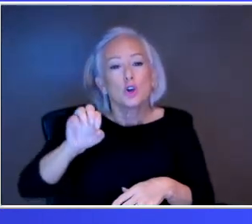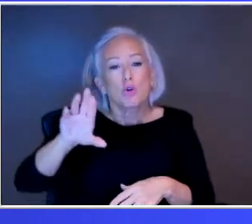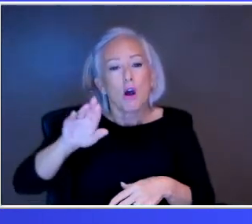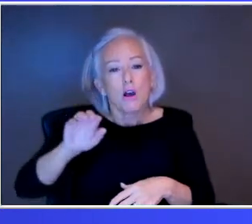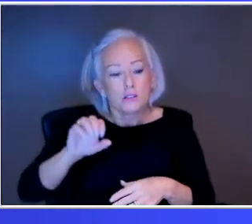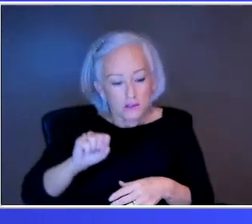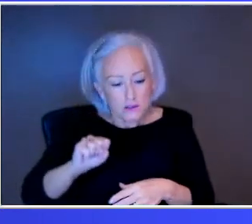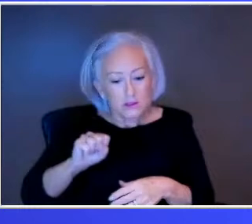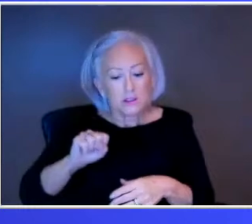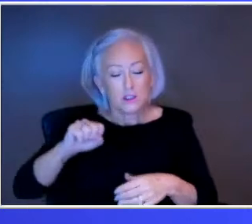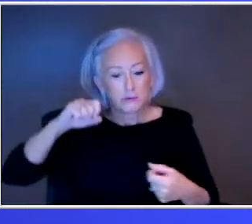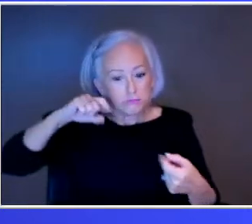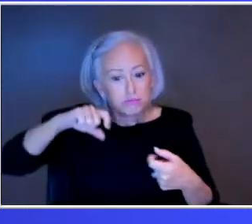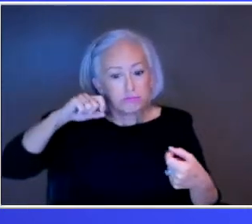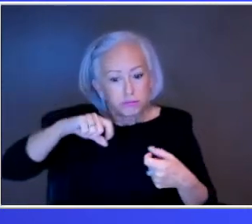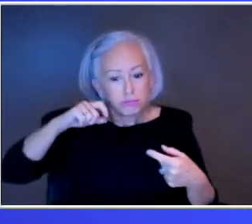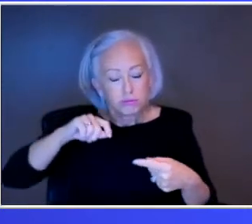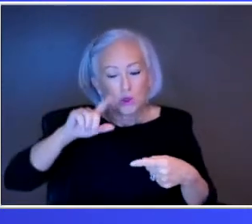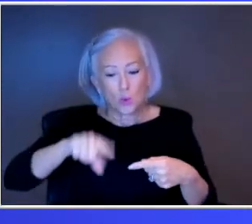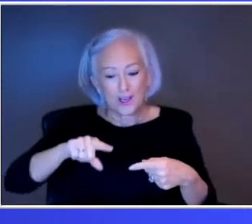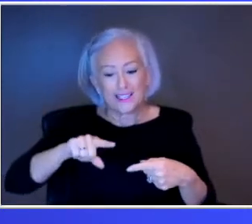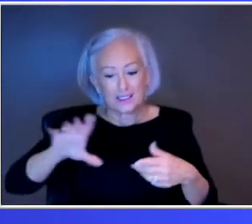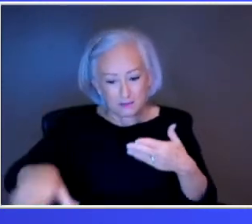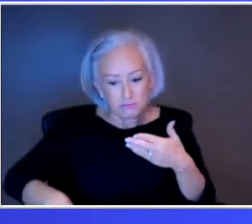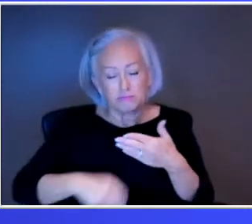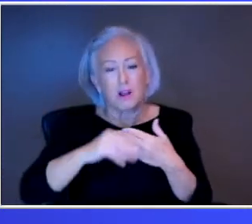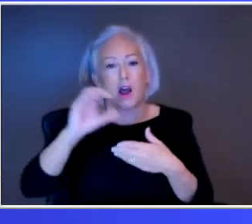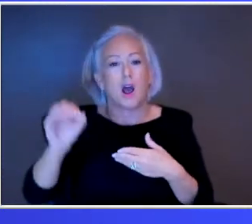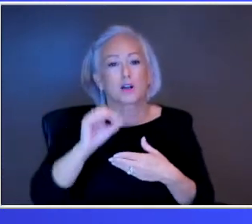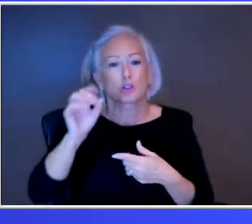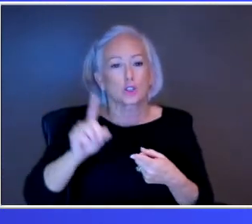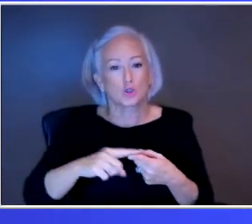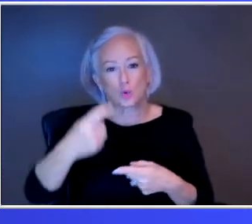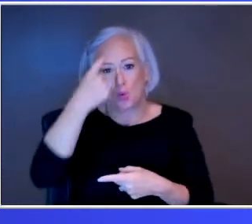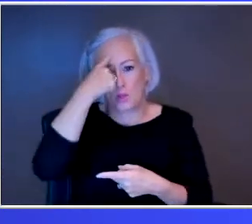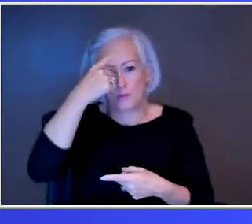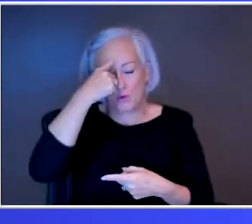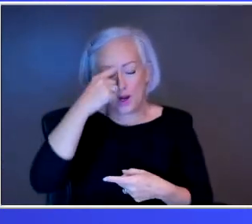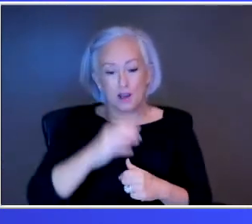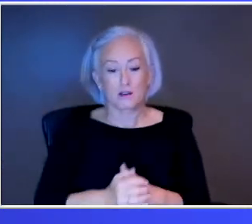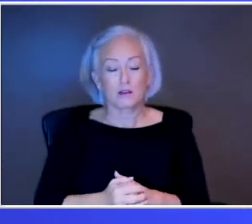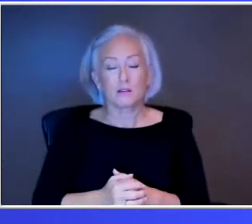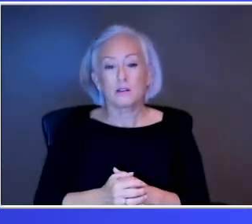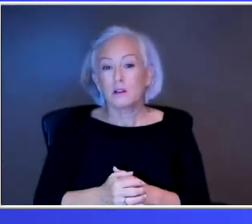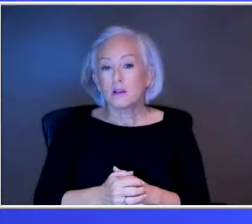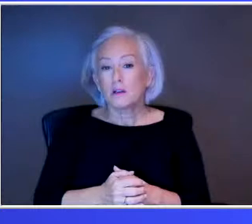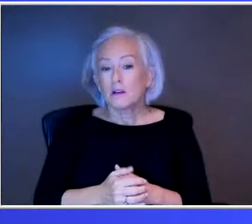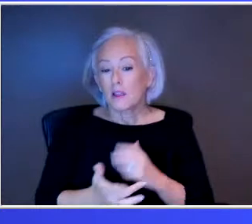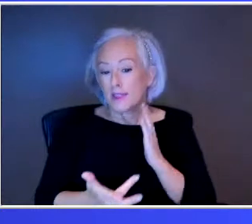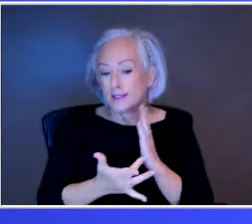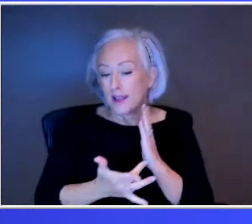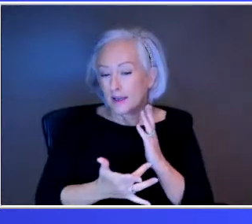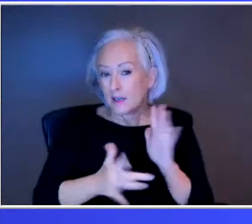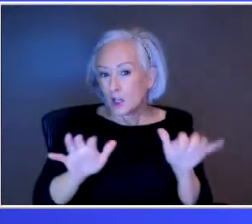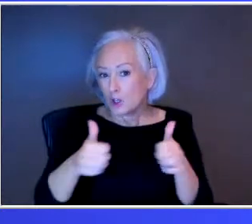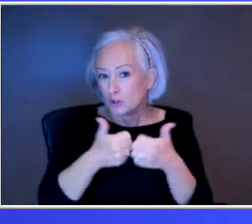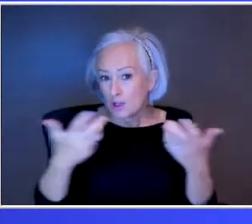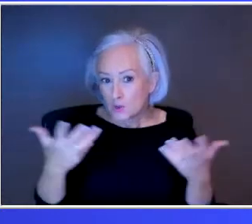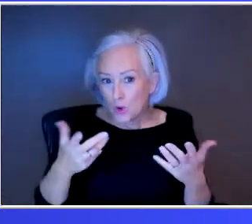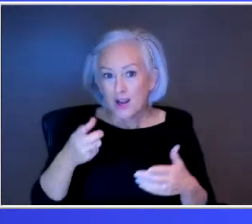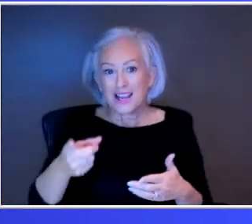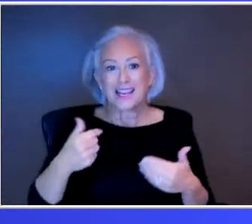oxygen back to the brain. The major technical challenge was that he had more than one area of